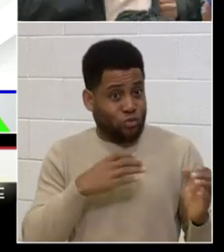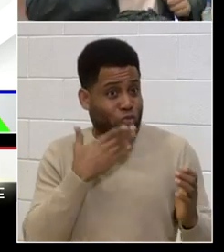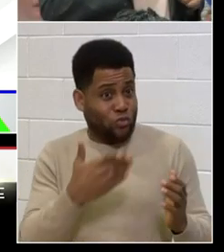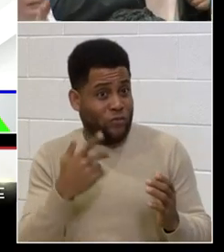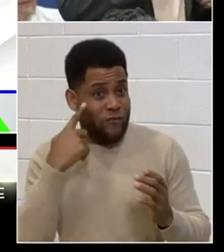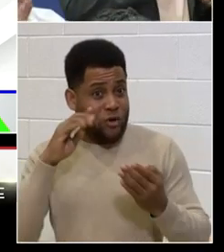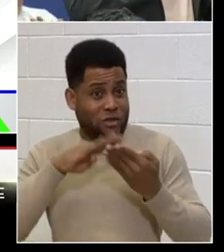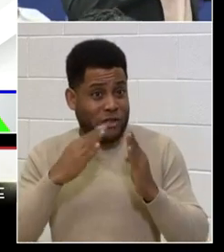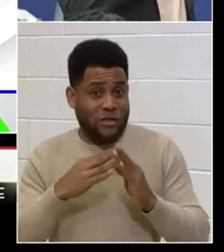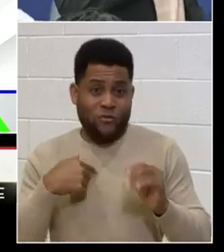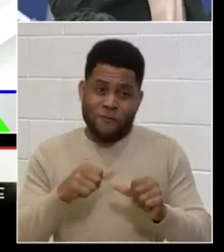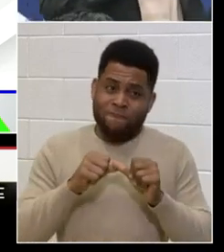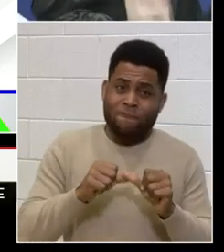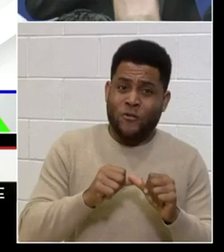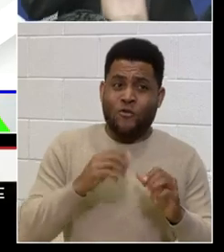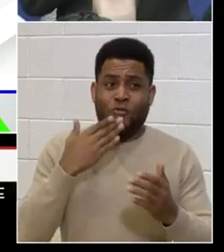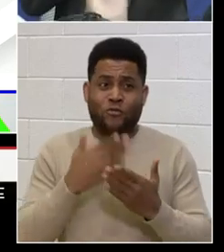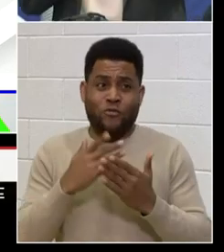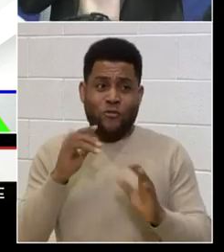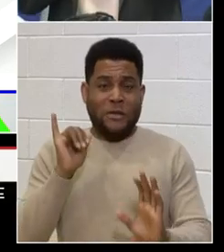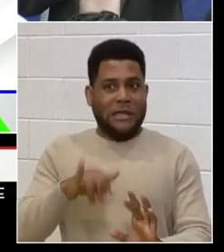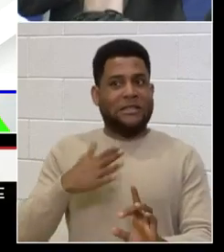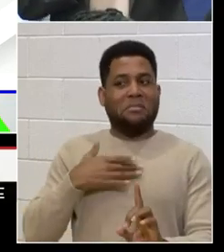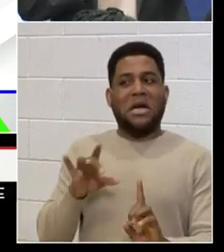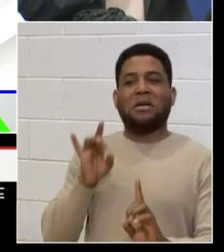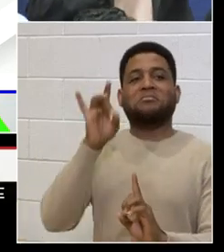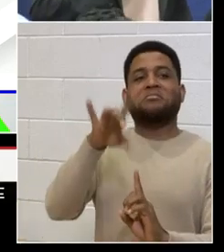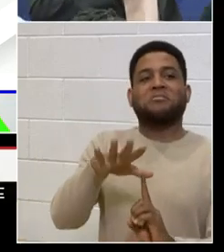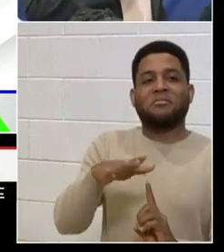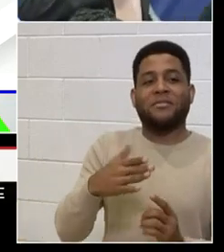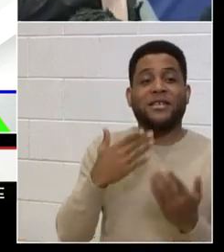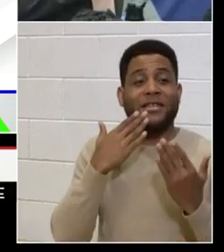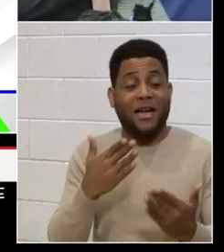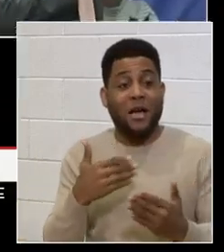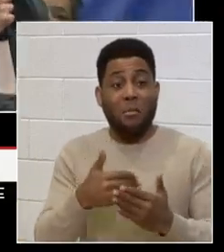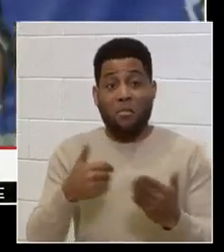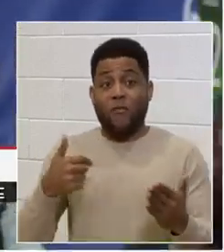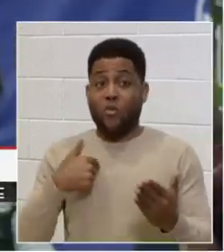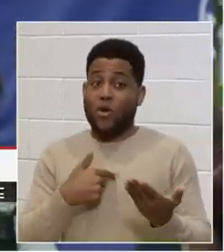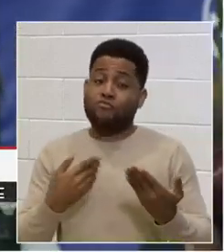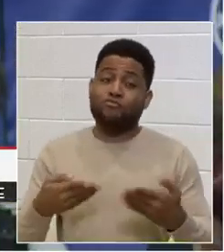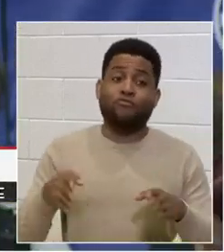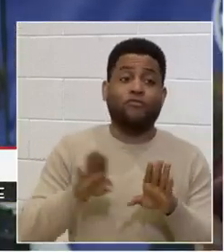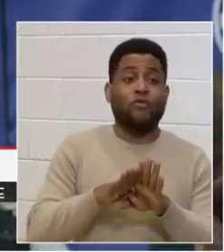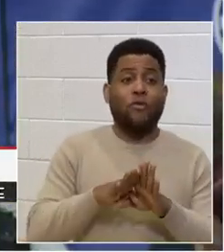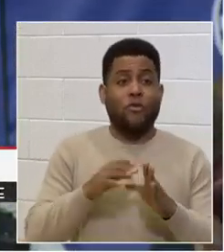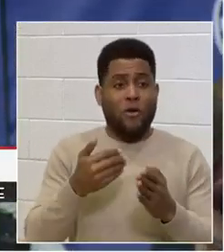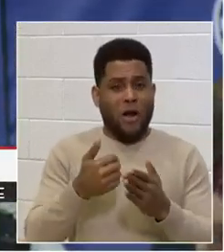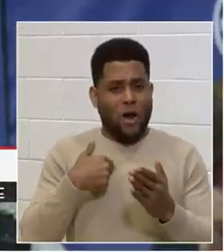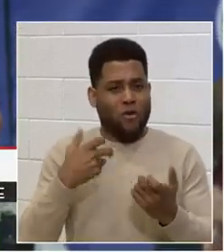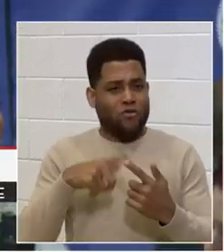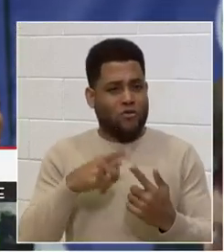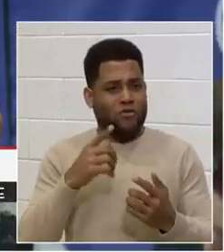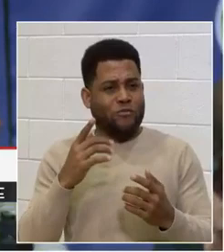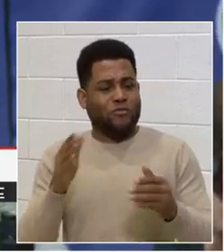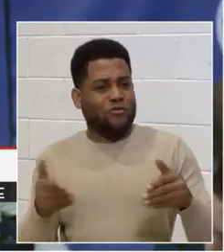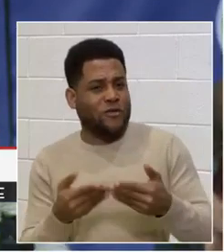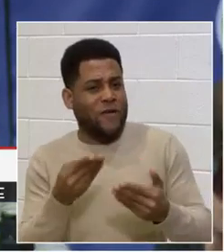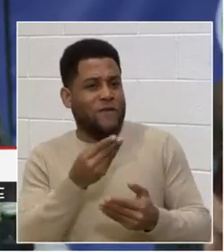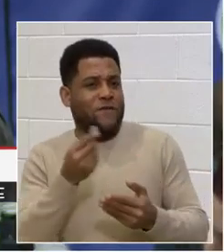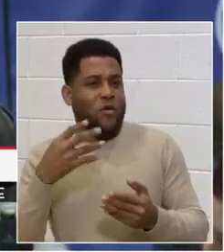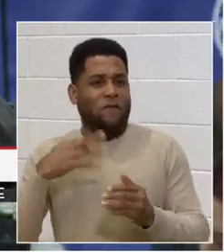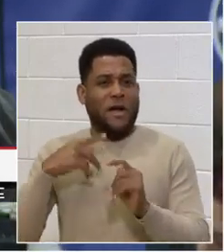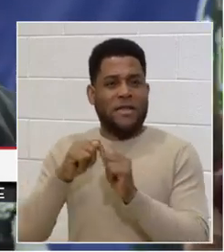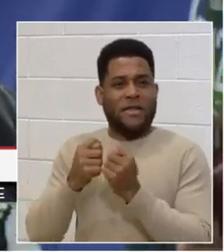you. So that's my pitch. Before I end, though, I do want to introduce a couple really important members of our team and the people that